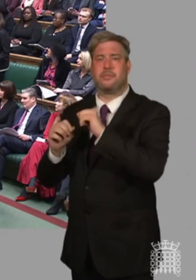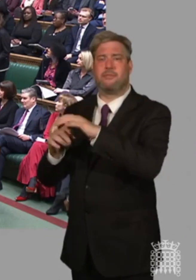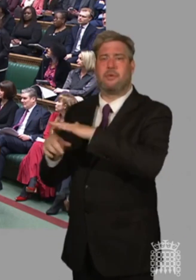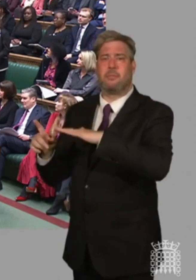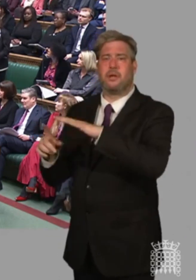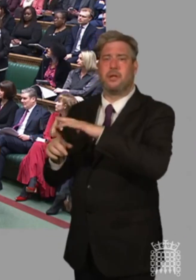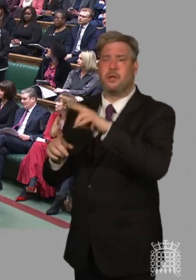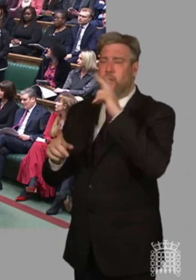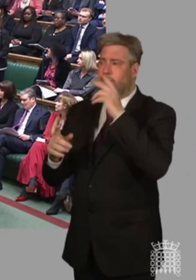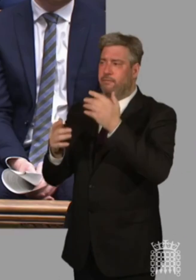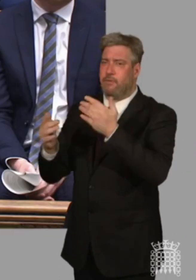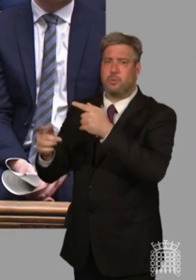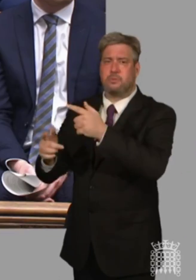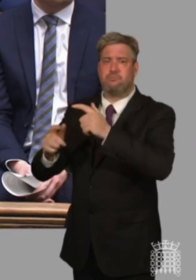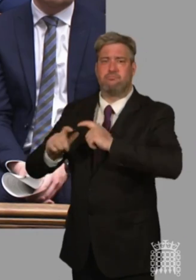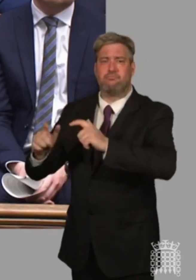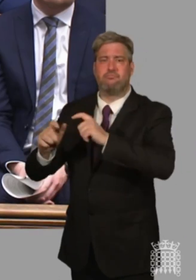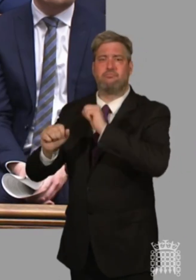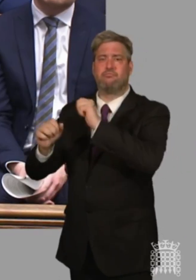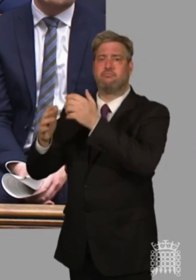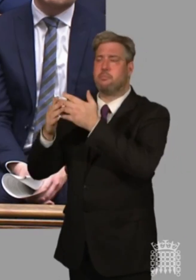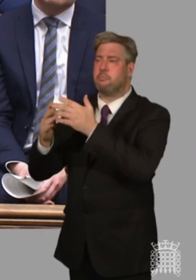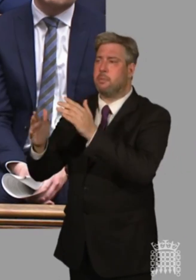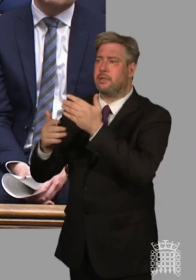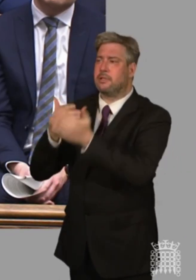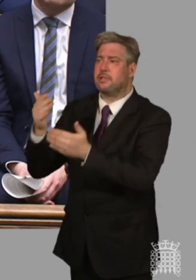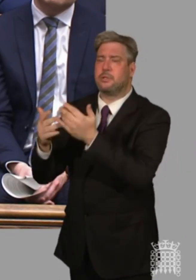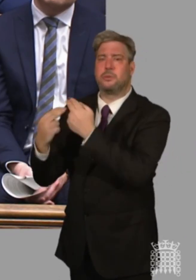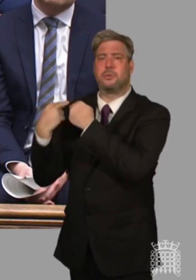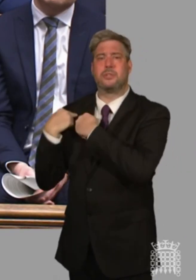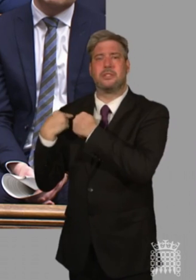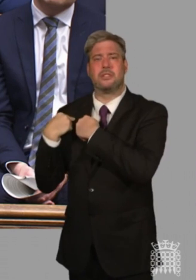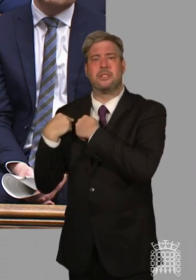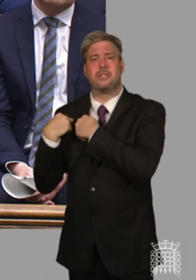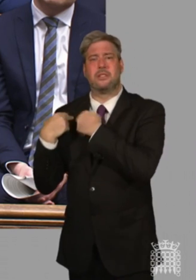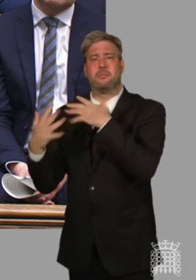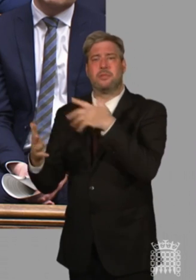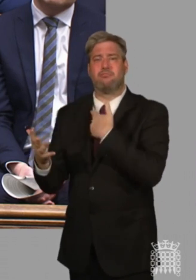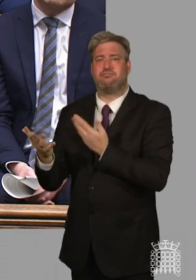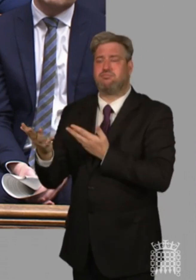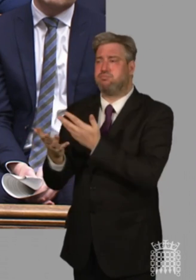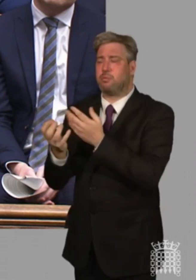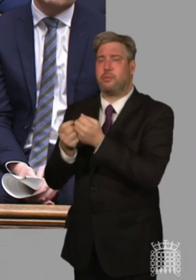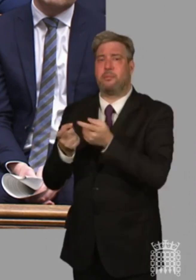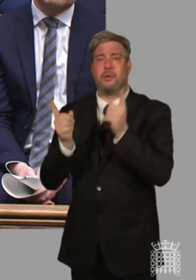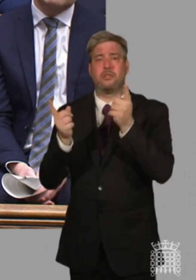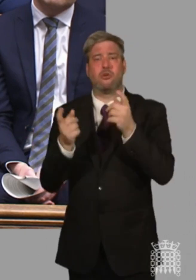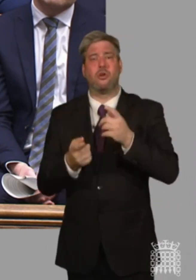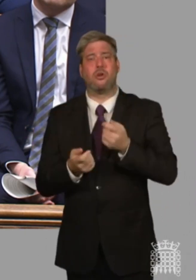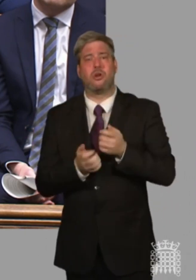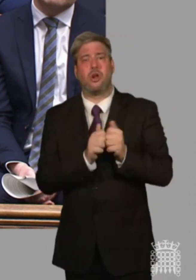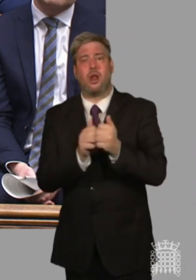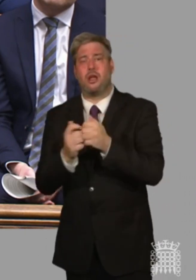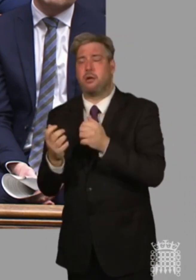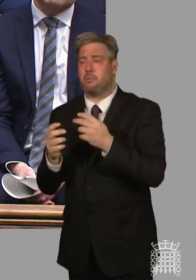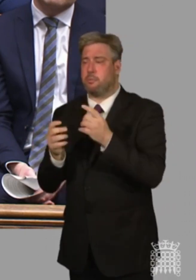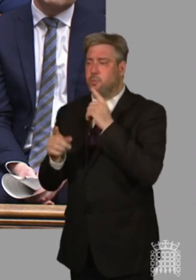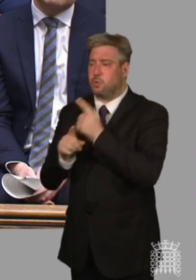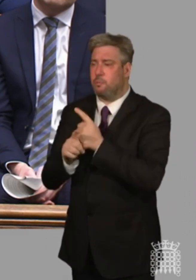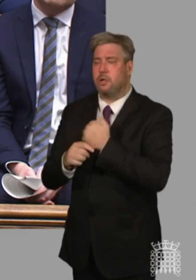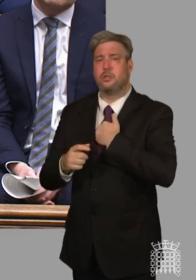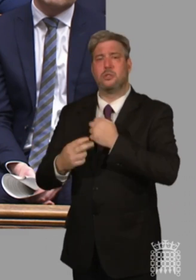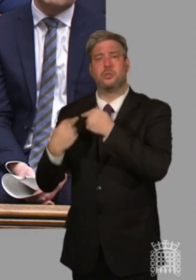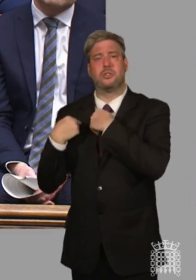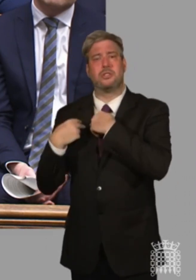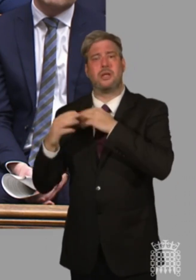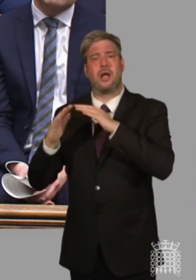my best wishes to the King. Last week, the Foreign Secretary said that we, with allies, will look at the issue of recognising a Palestinian